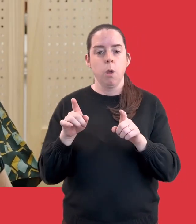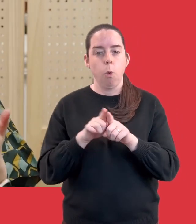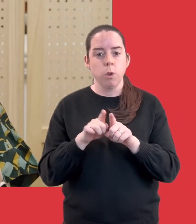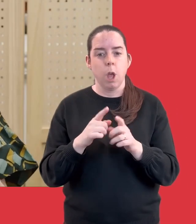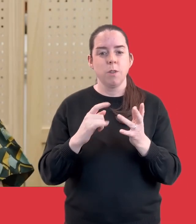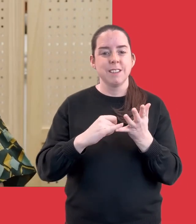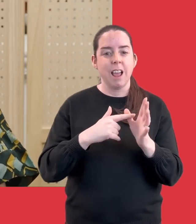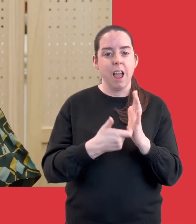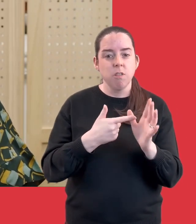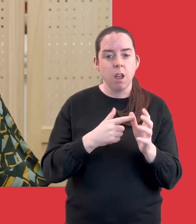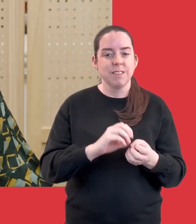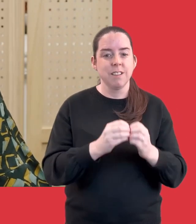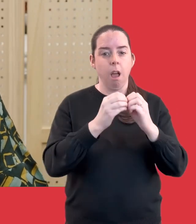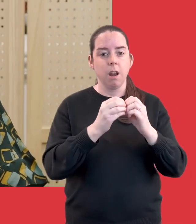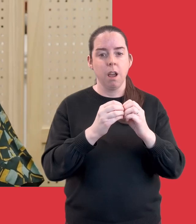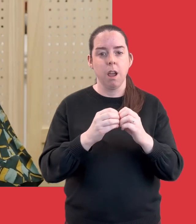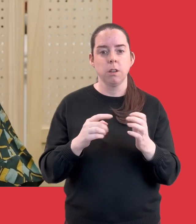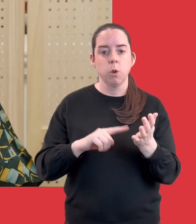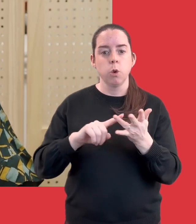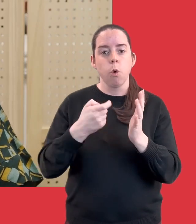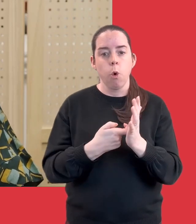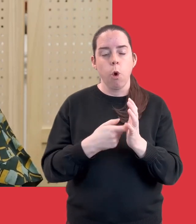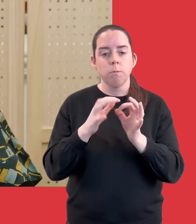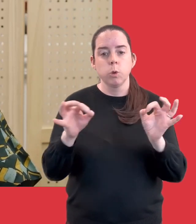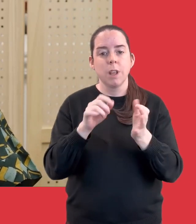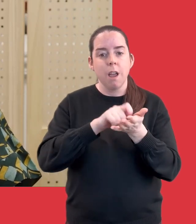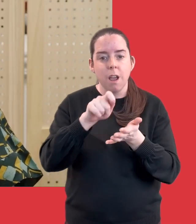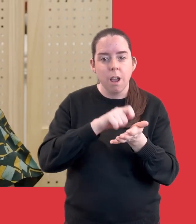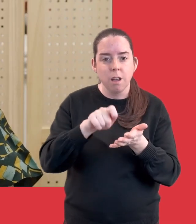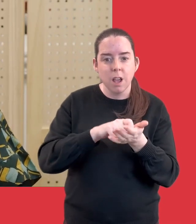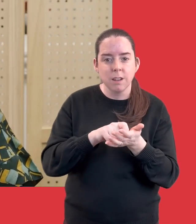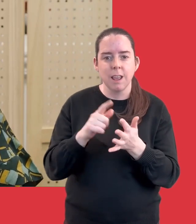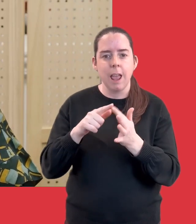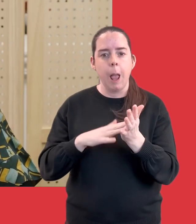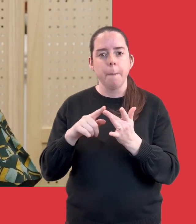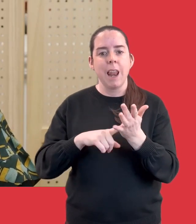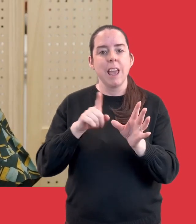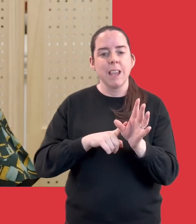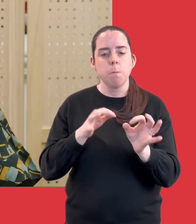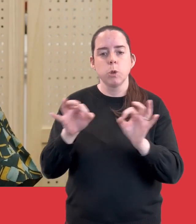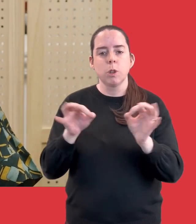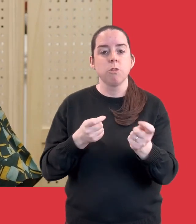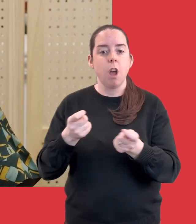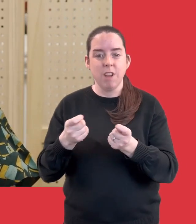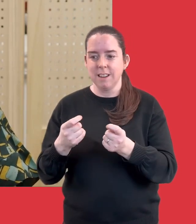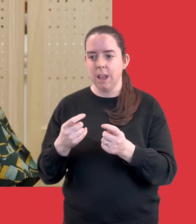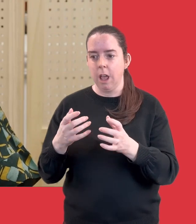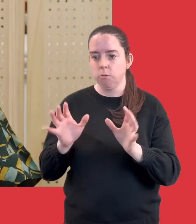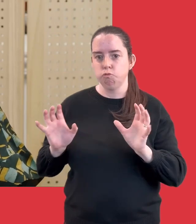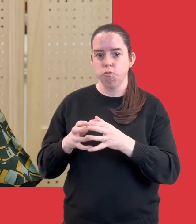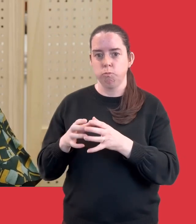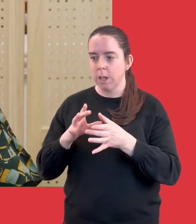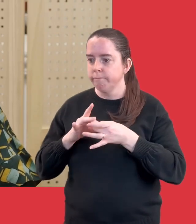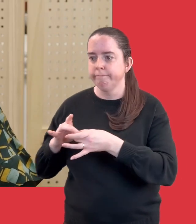I, with others, with Sarah the designer, and with Tor the composer, and with Emily the musical director, we've been working